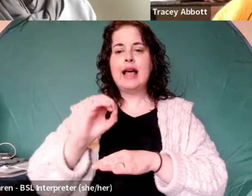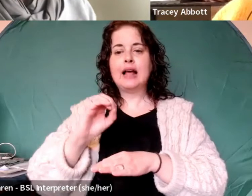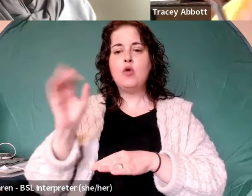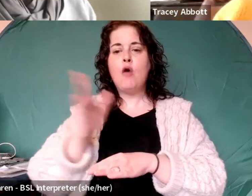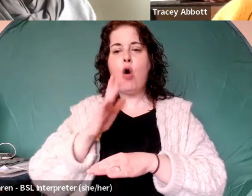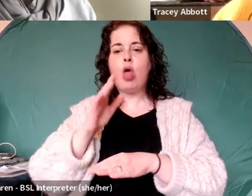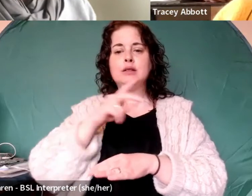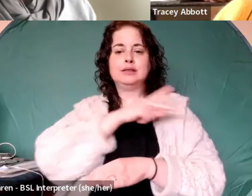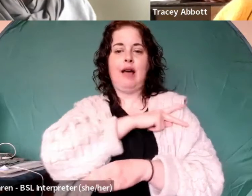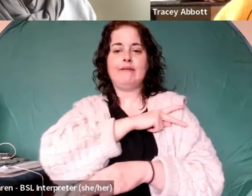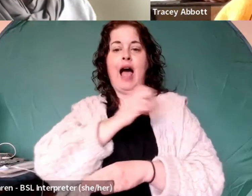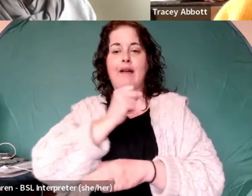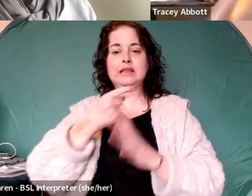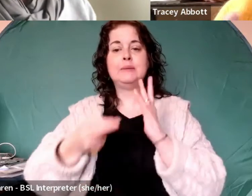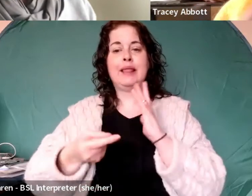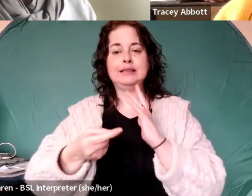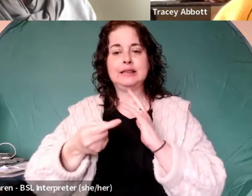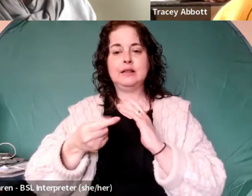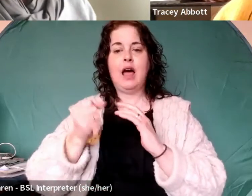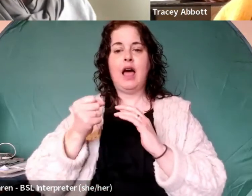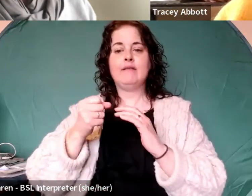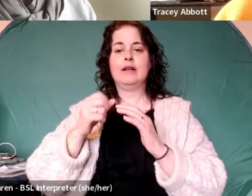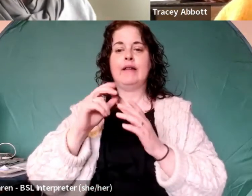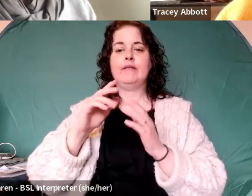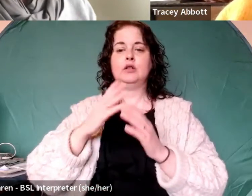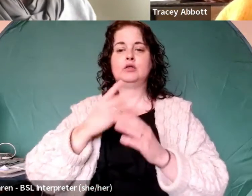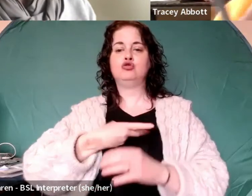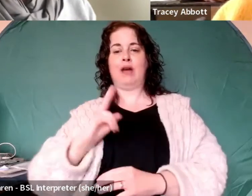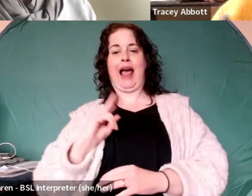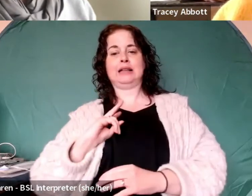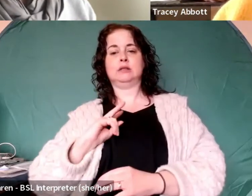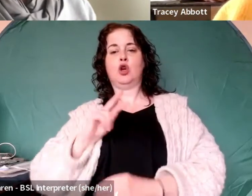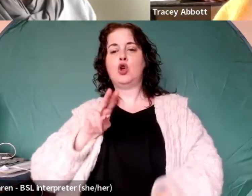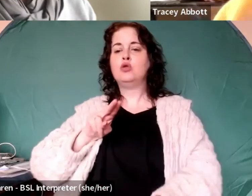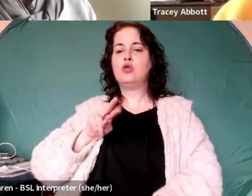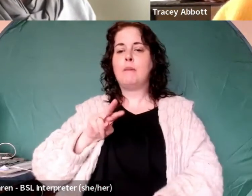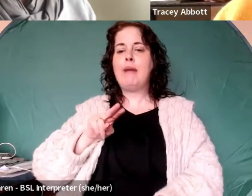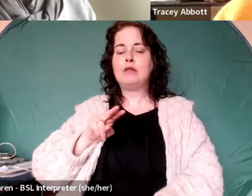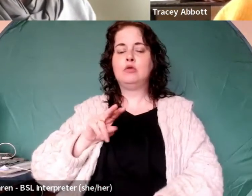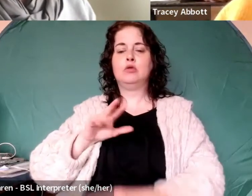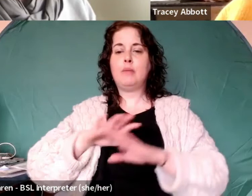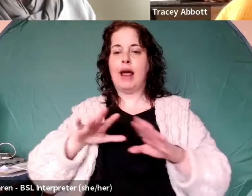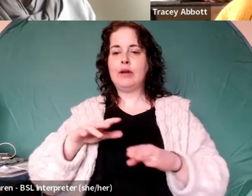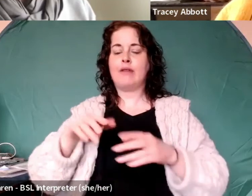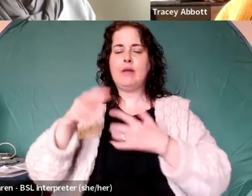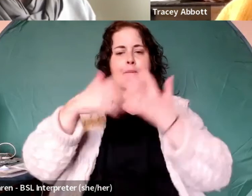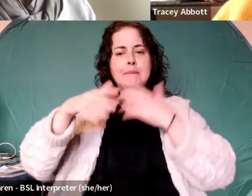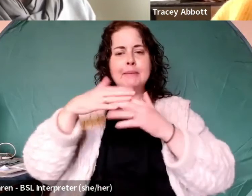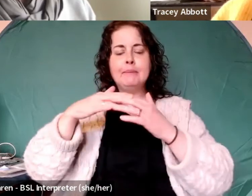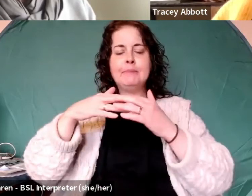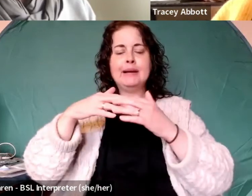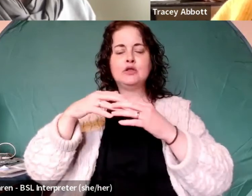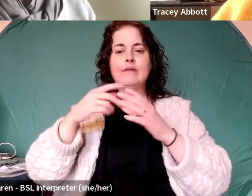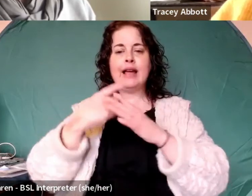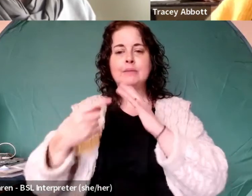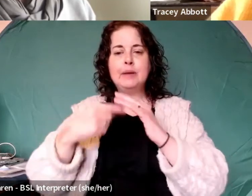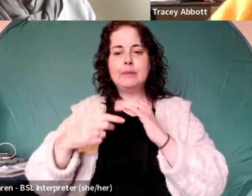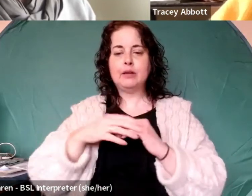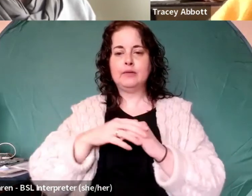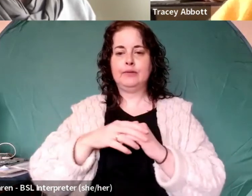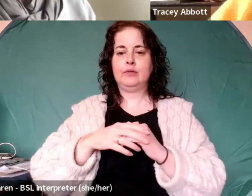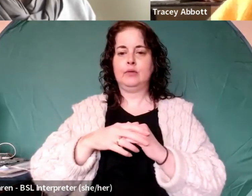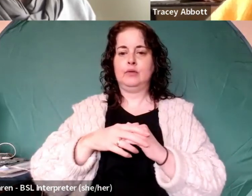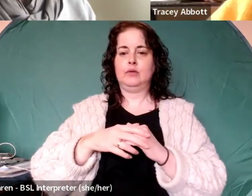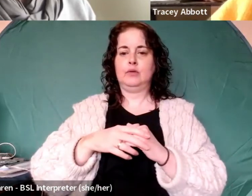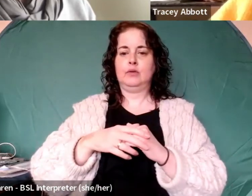staff have disabilities. We have trans people, we've got non-binary, we've got such a mix of individuals, but we're all